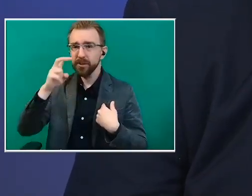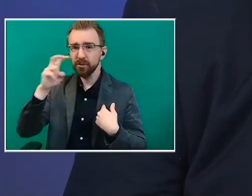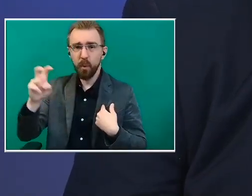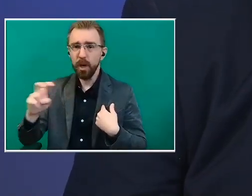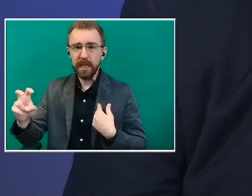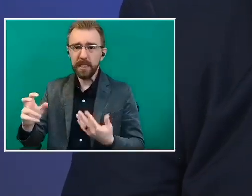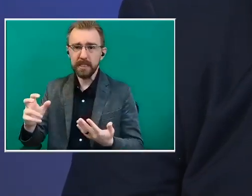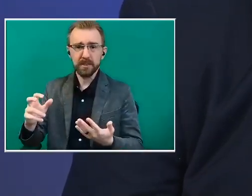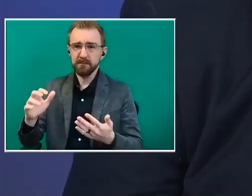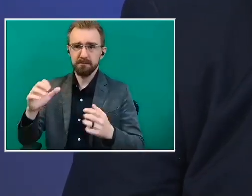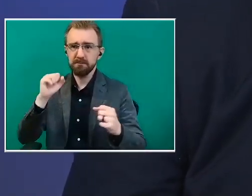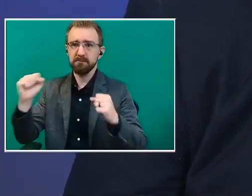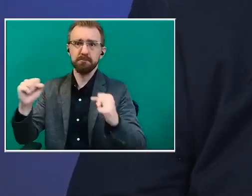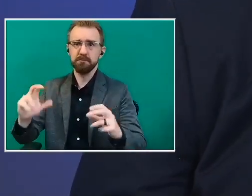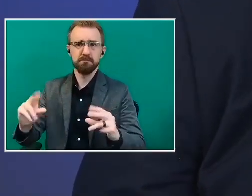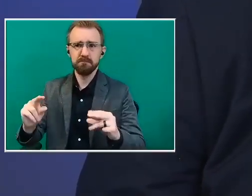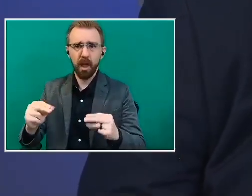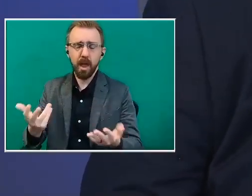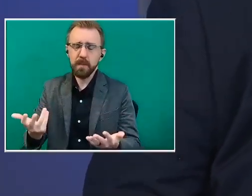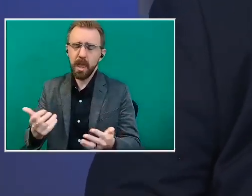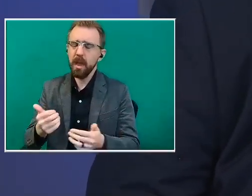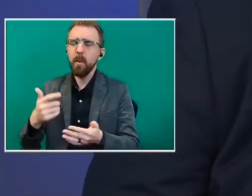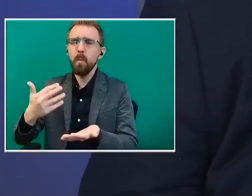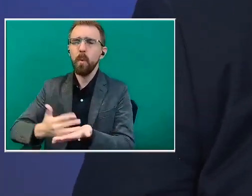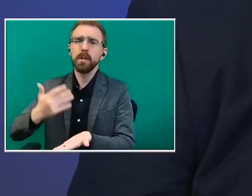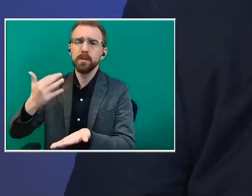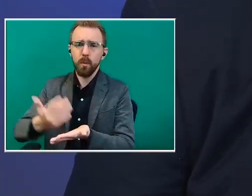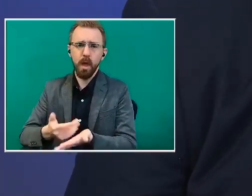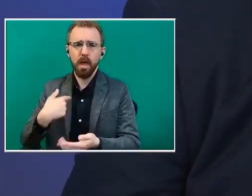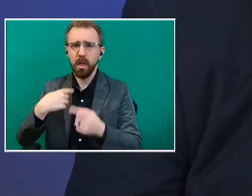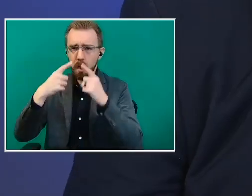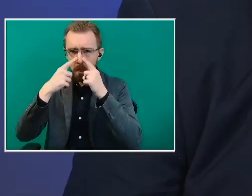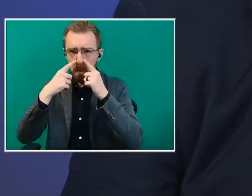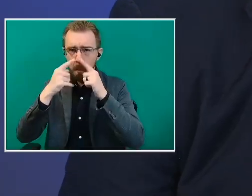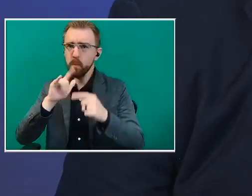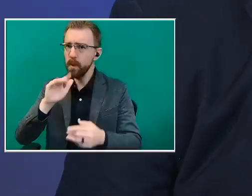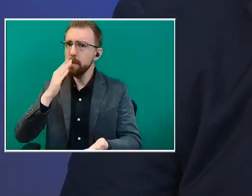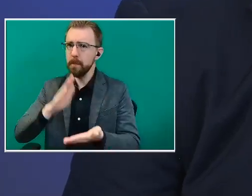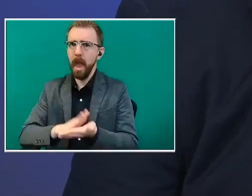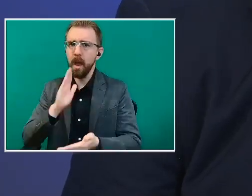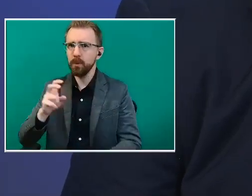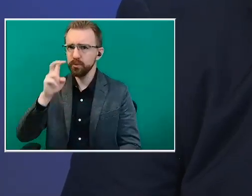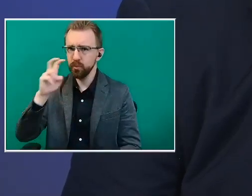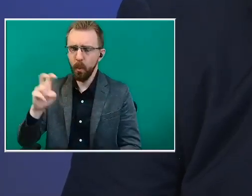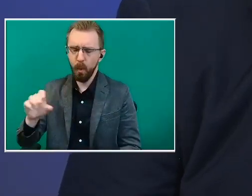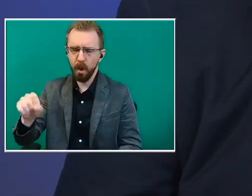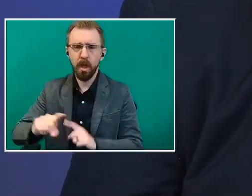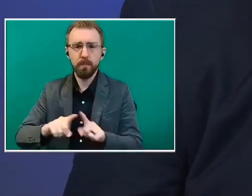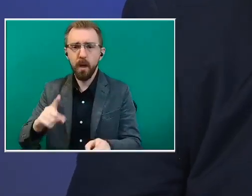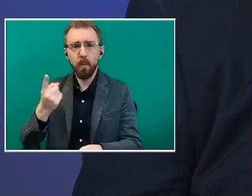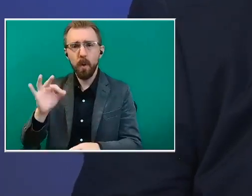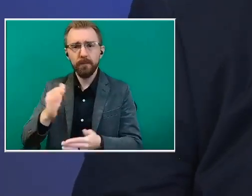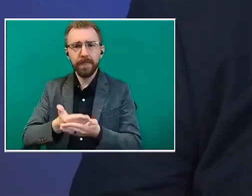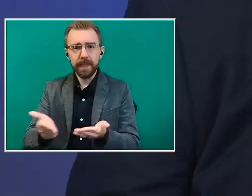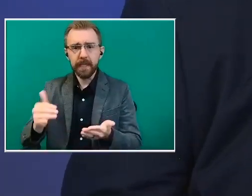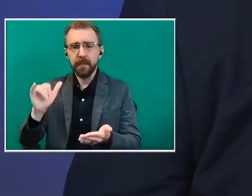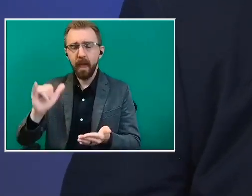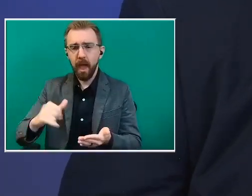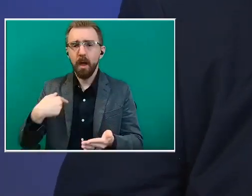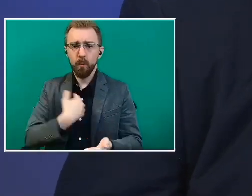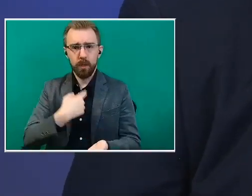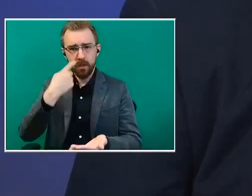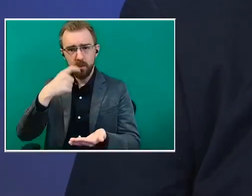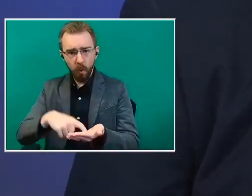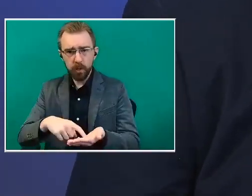So, every once in a while, like if my sinuses were really bad, I would snore. But one of the things that we noticed was I wasn't